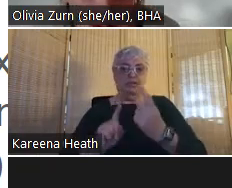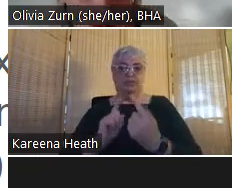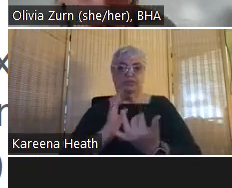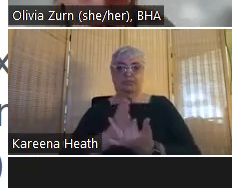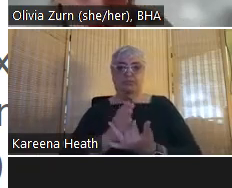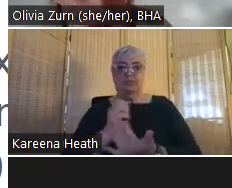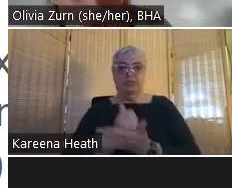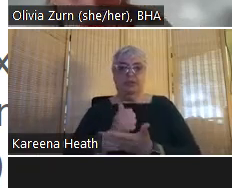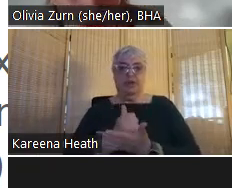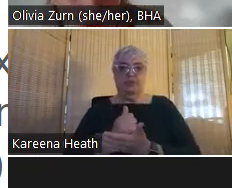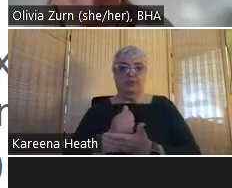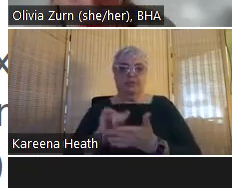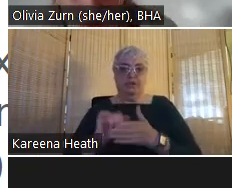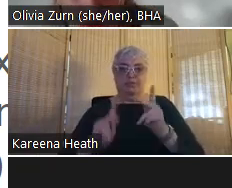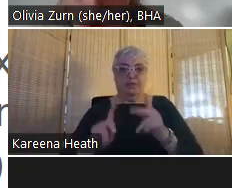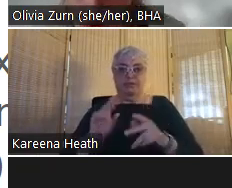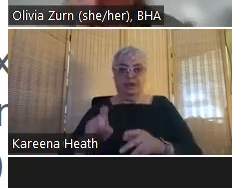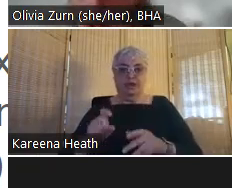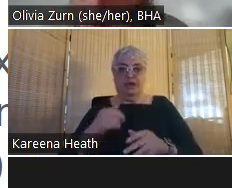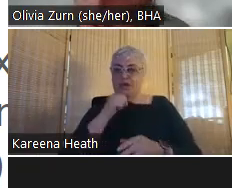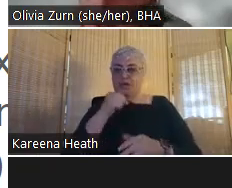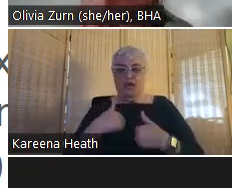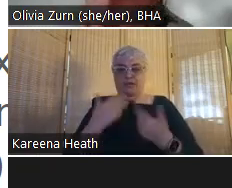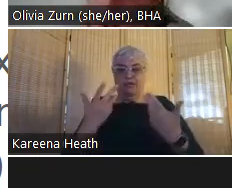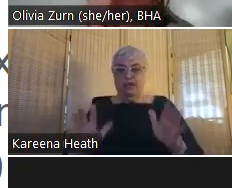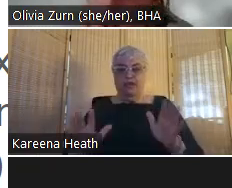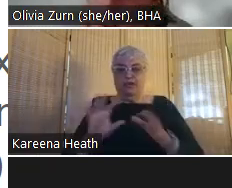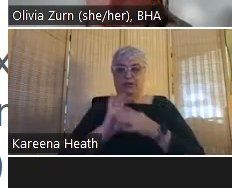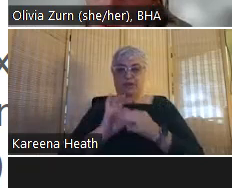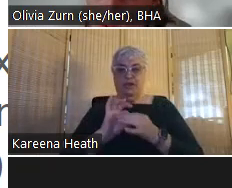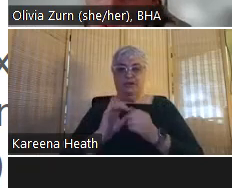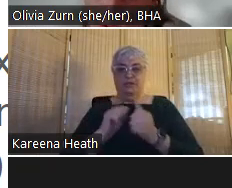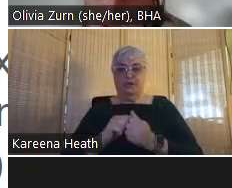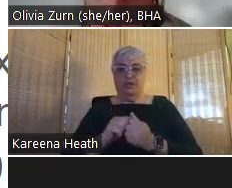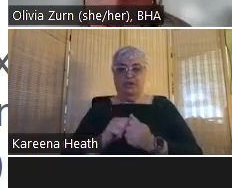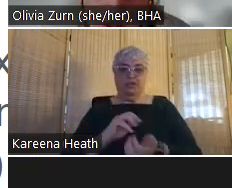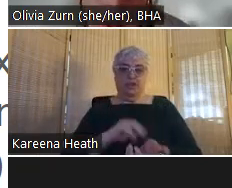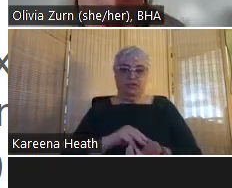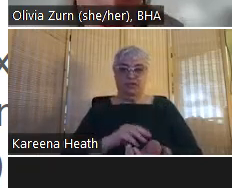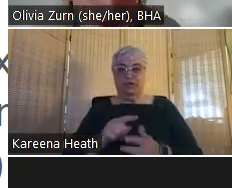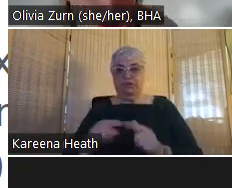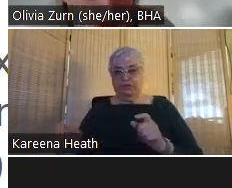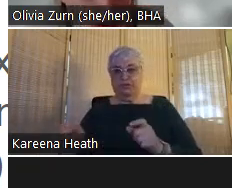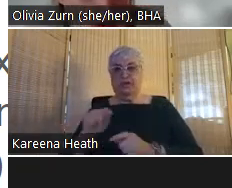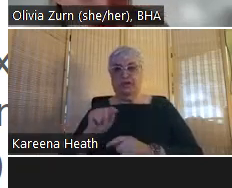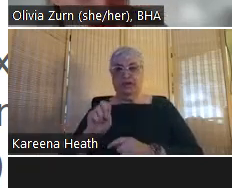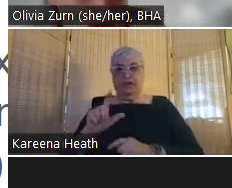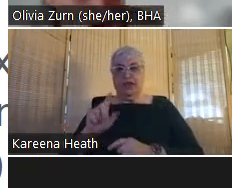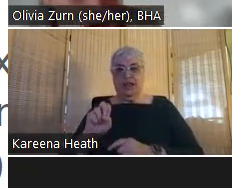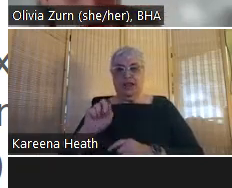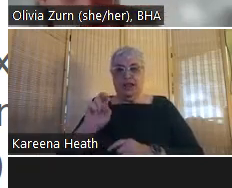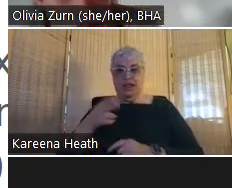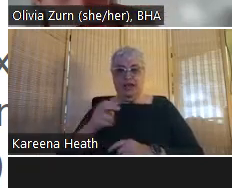to support individuals in crisis who do not already have an existing relationship with a provider. And telehealth may be used to